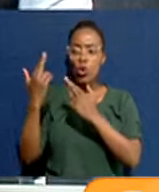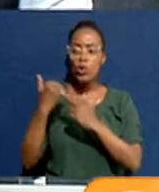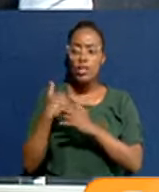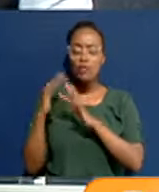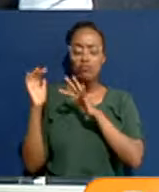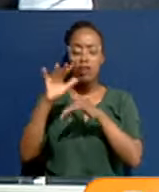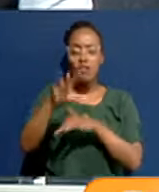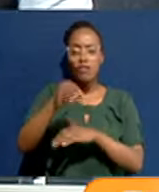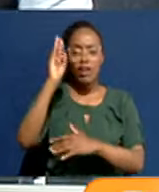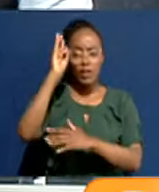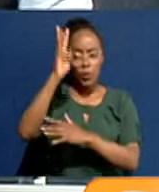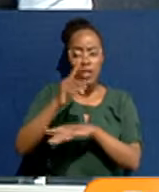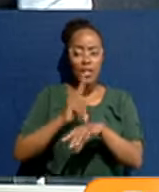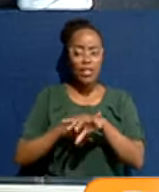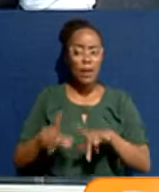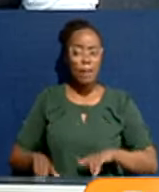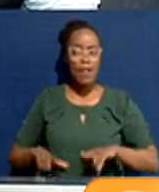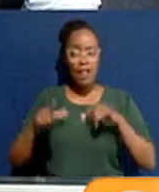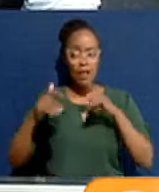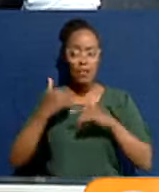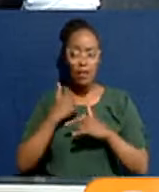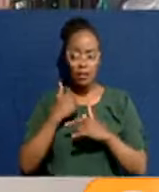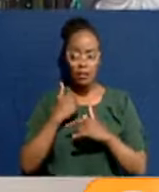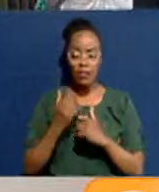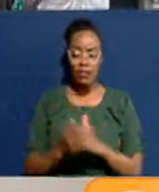of finding them alive.